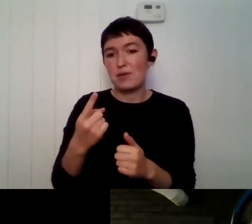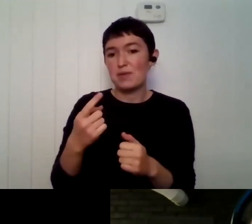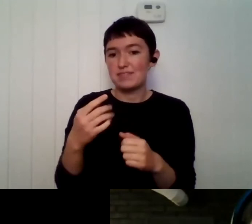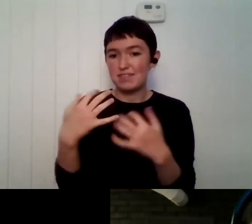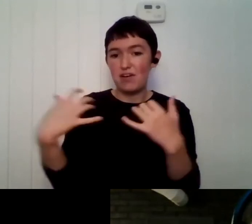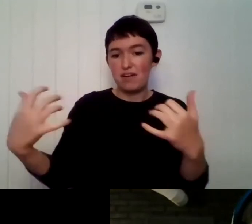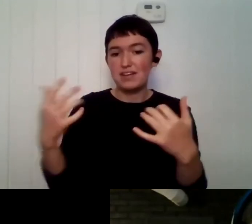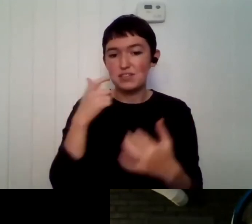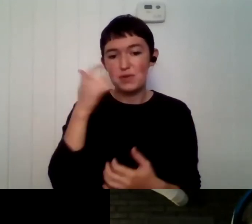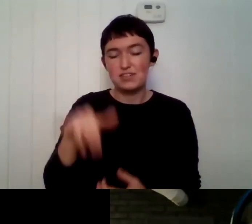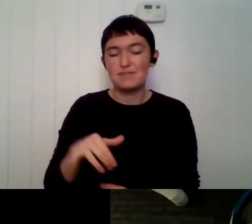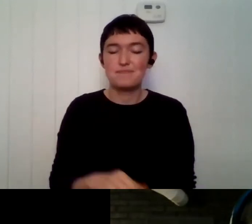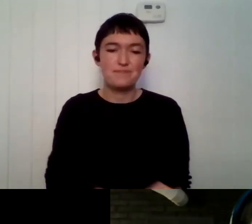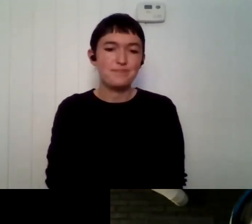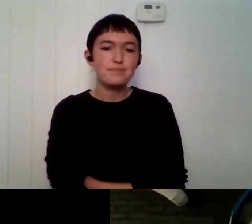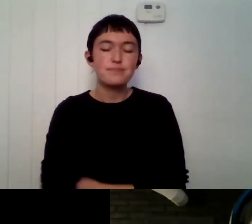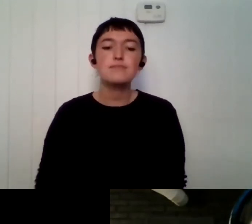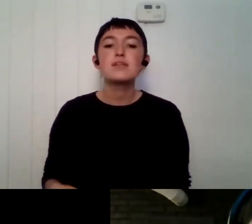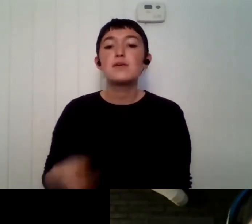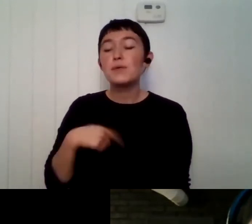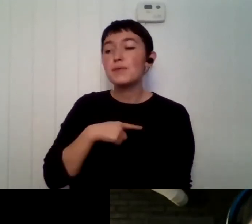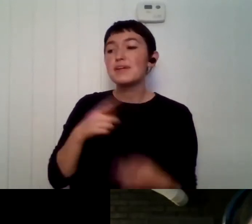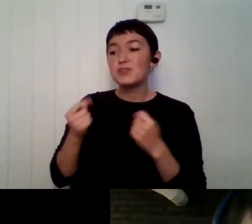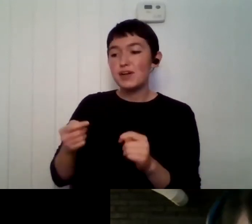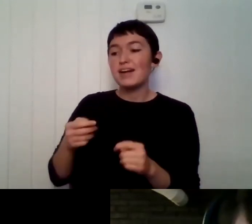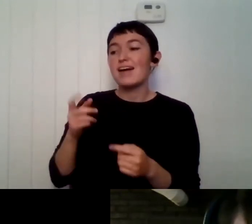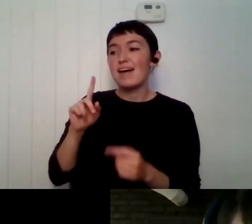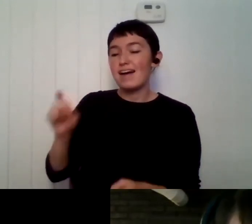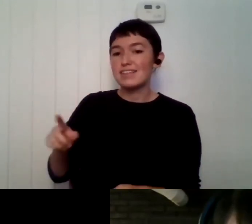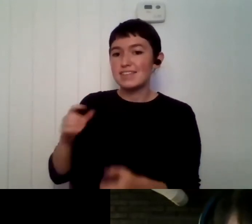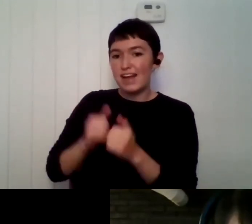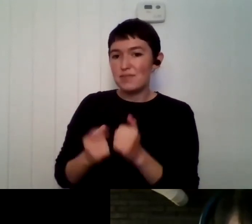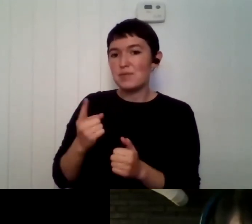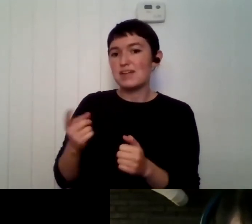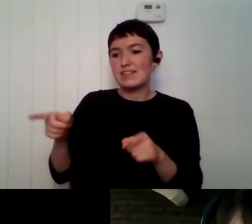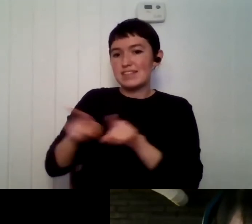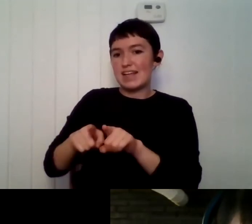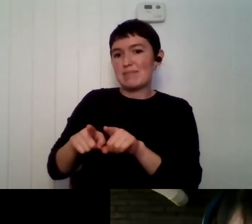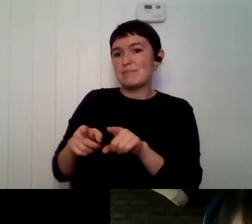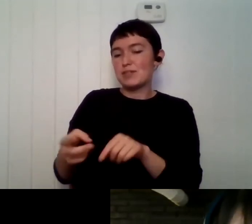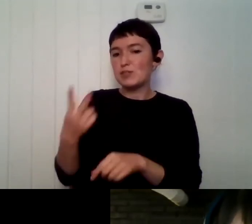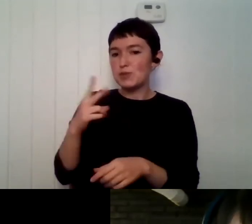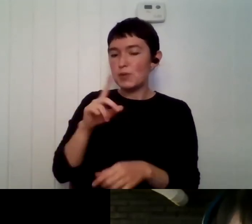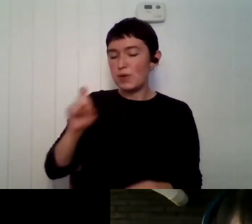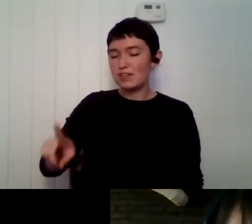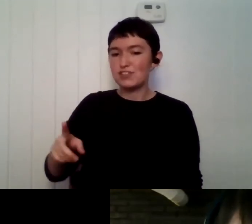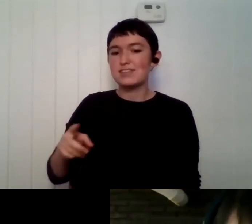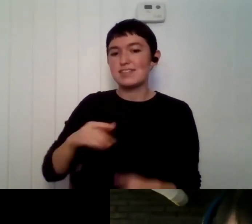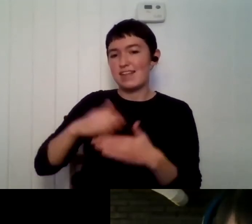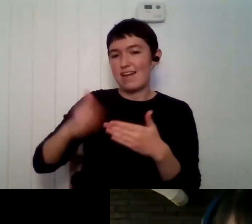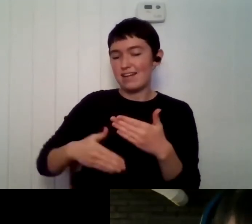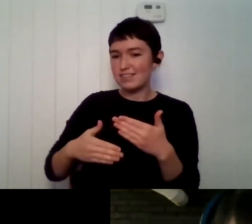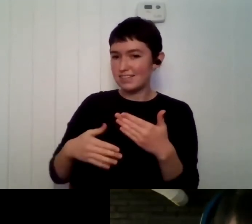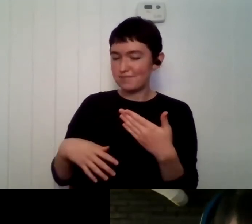talk. Okay, so we try to ask everybody the same 2 questions at the end of every session. We're almost at 45 minutes here. The